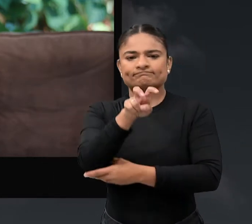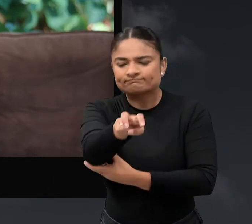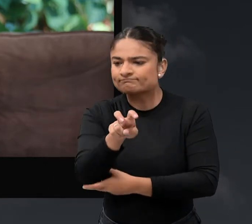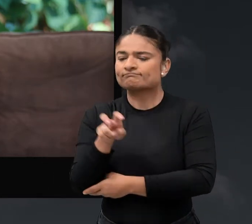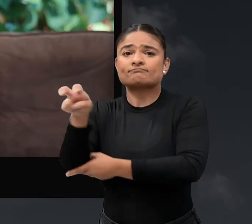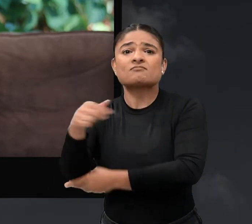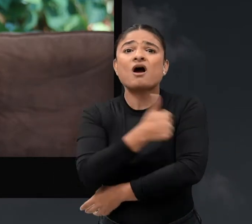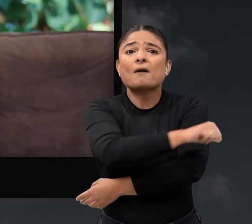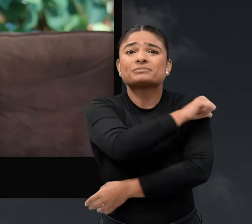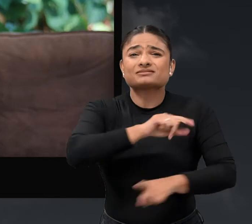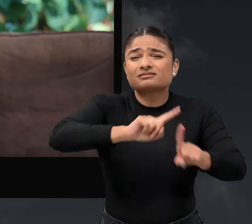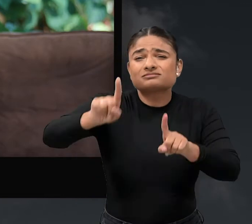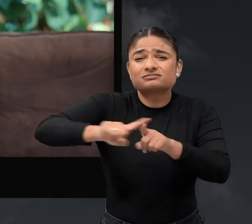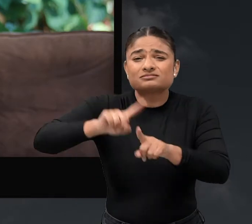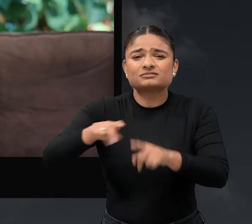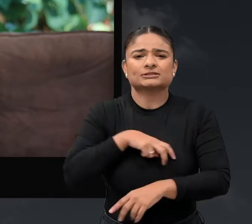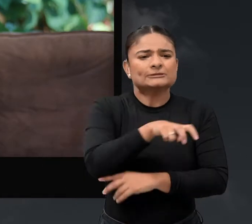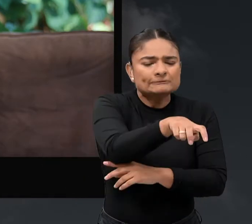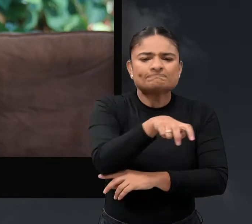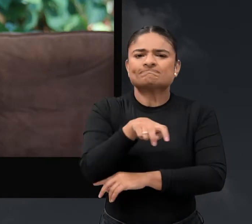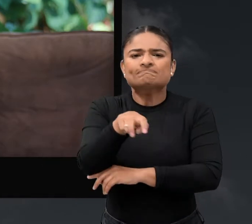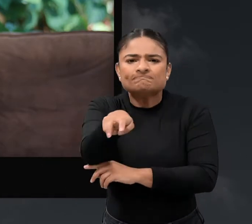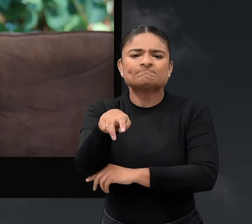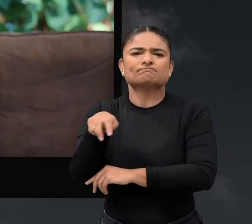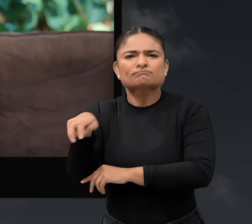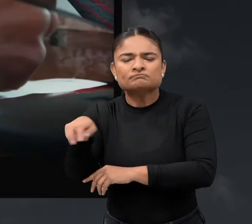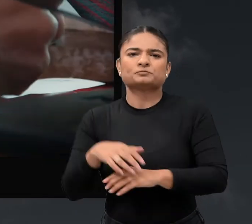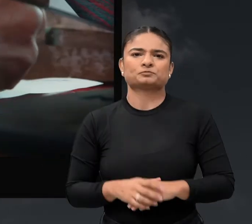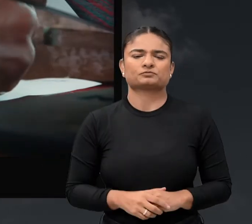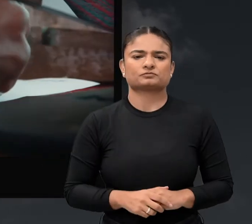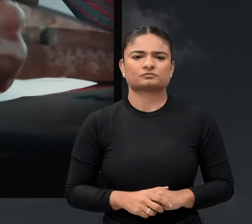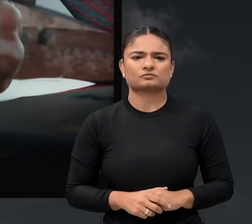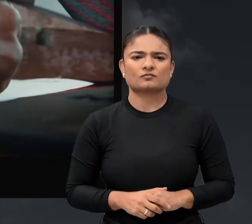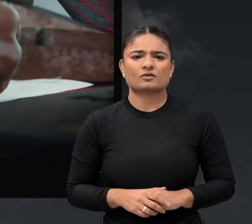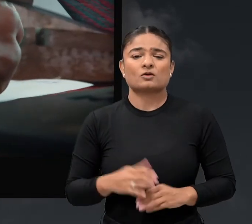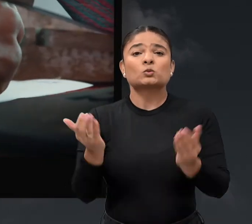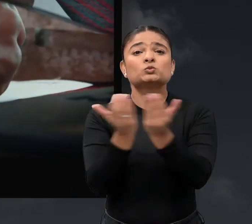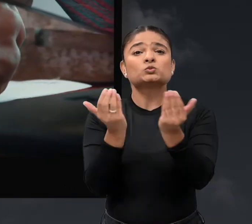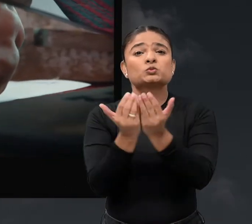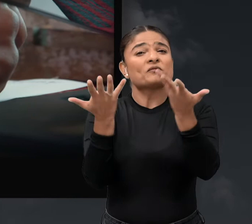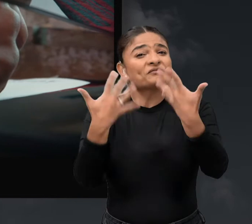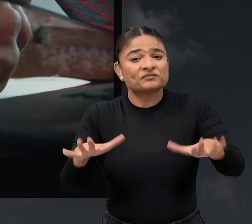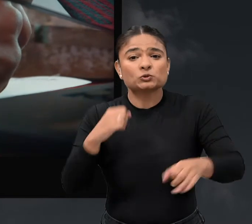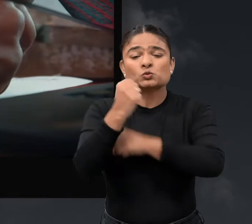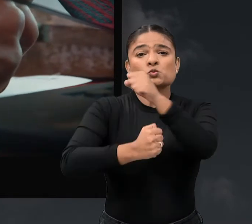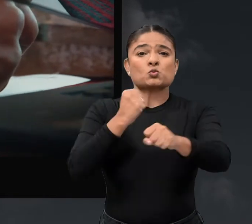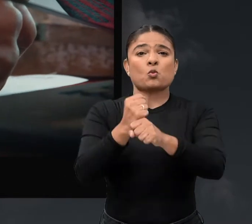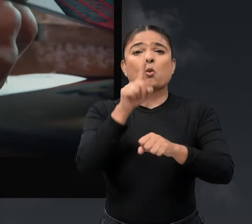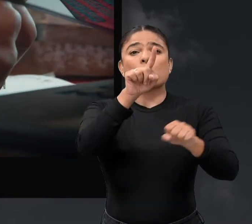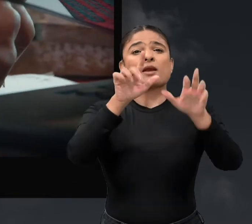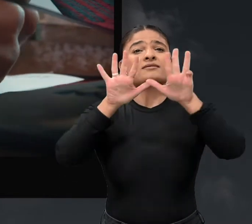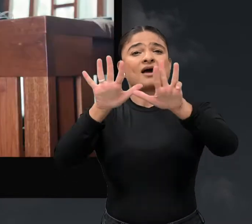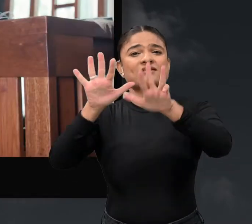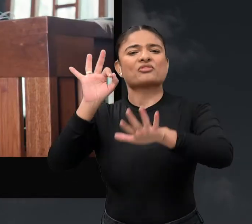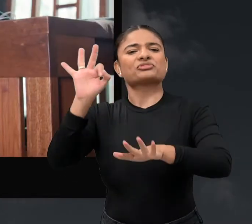Ya ba go tloa mono ka kena dipetlele jwalo ka okwa. Ka qeta high school ya